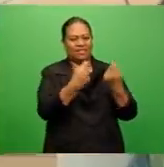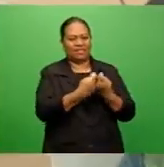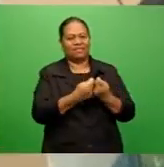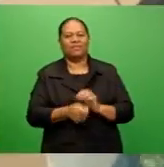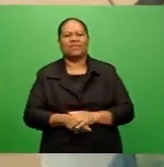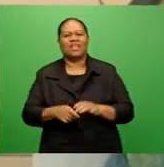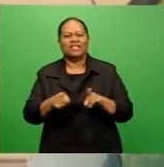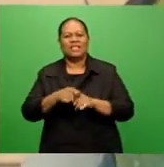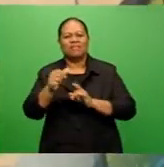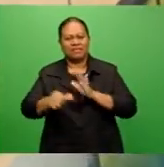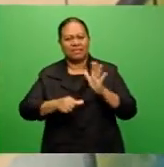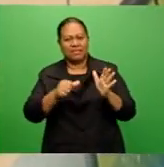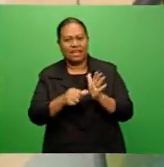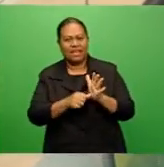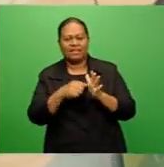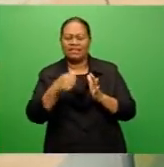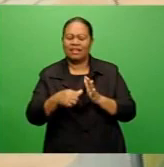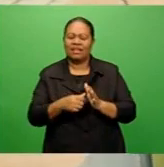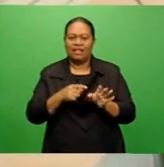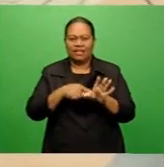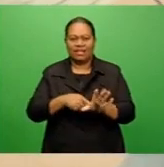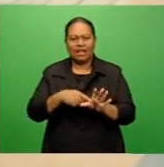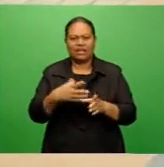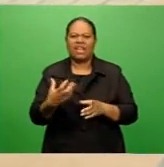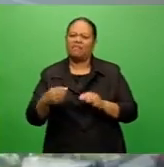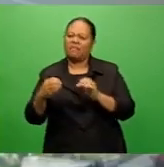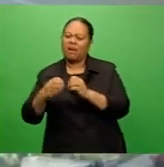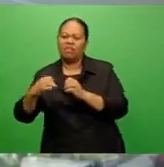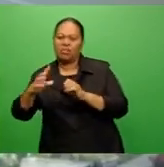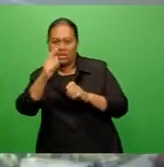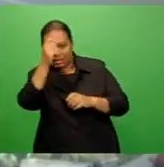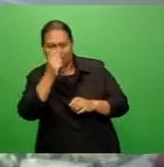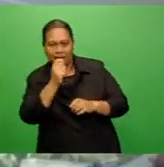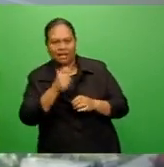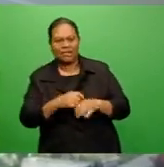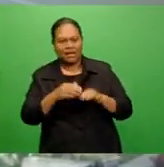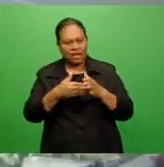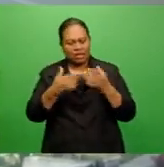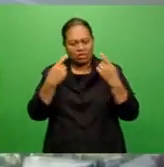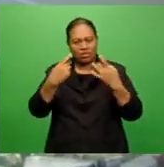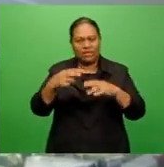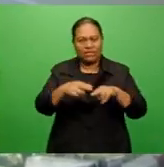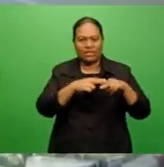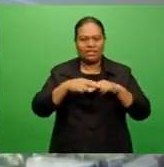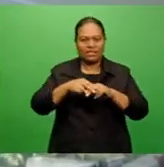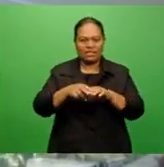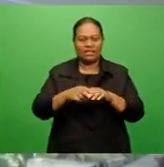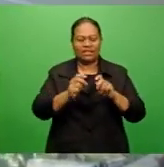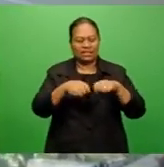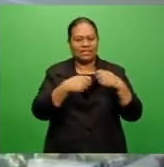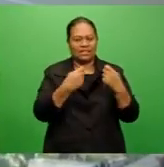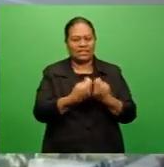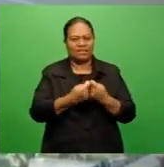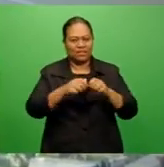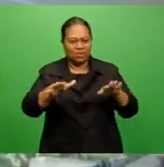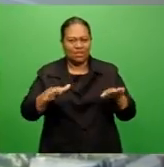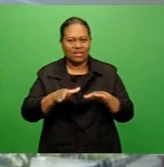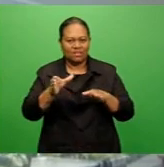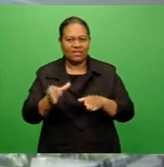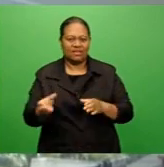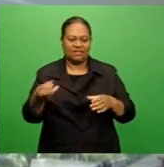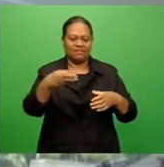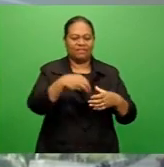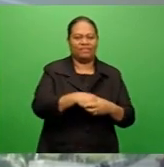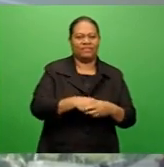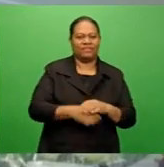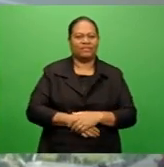like this Barracuda's club swimmer has Fiji swimming smiling. And it's promising also for us to see some of the younger ones really